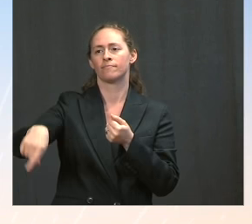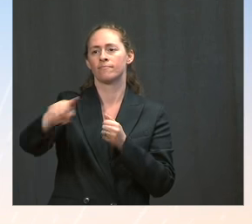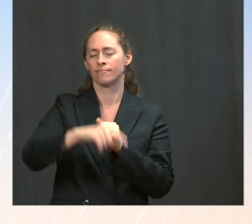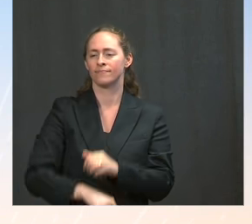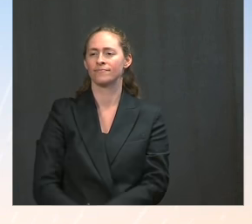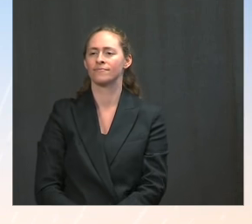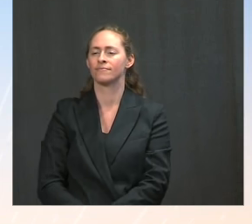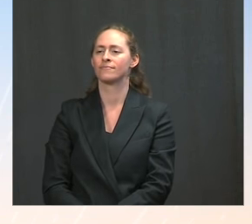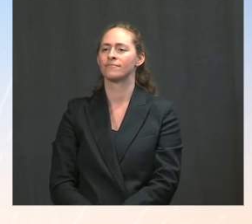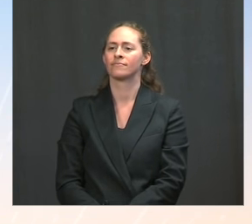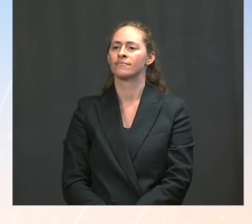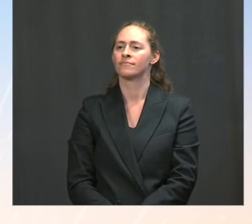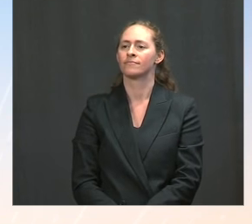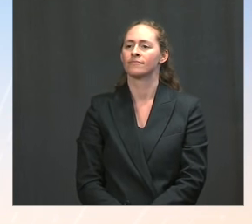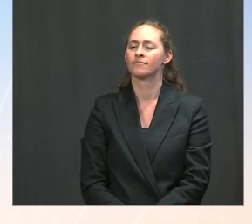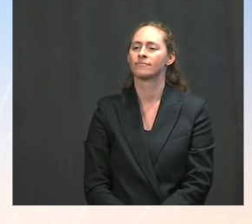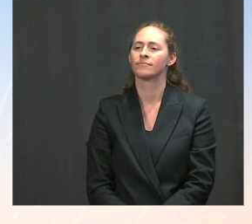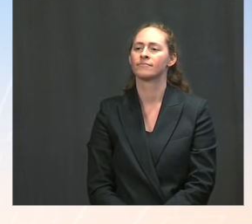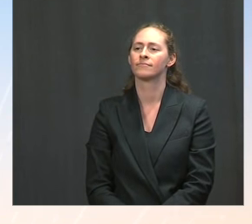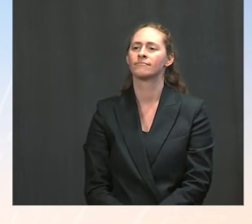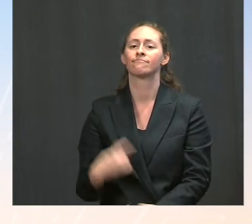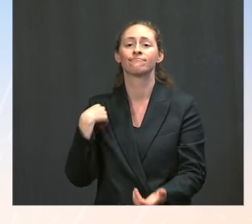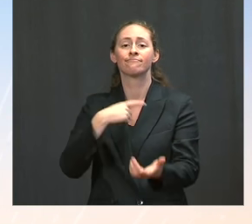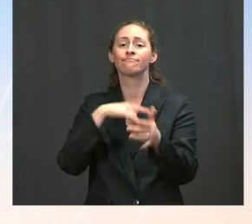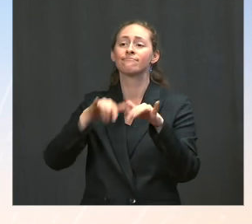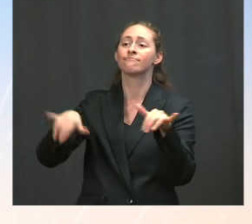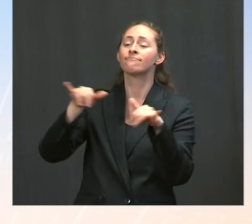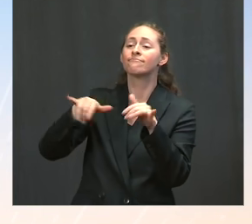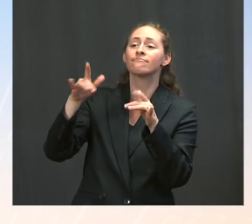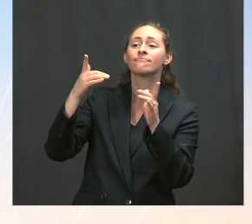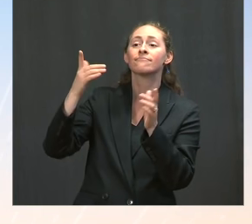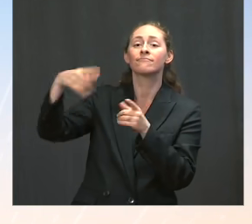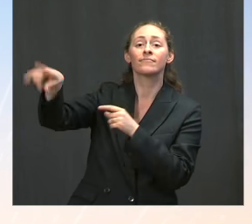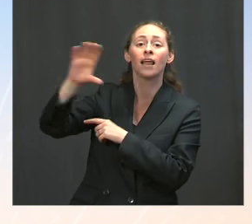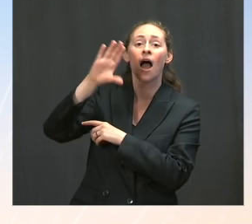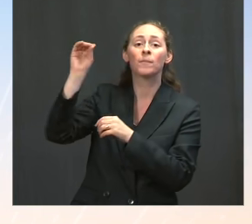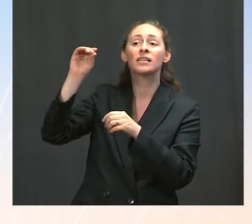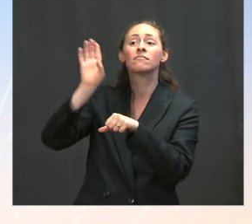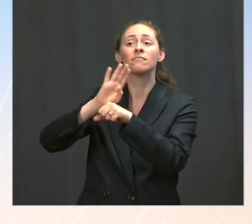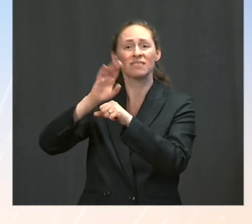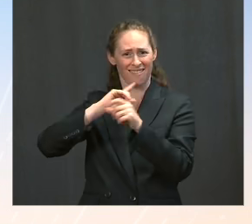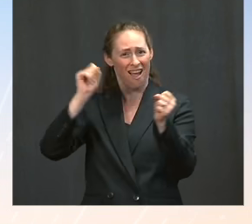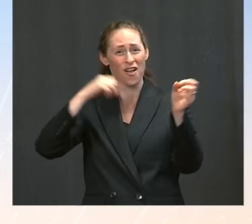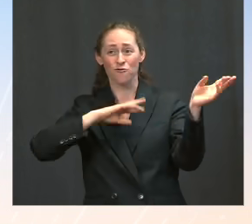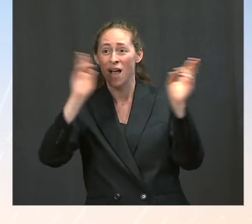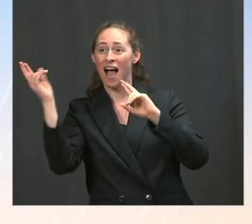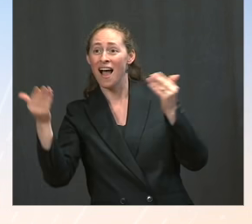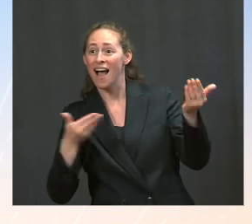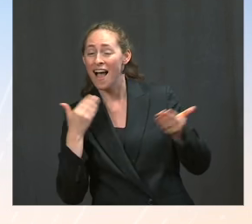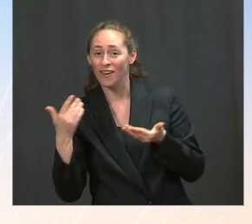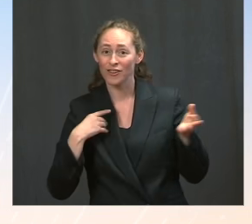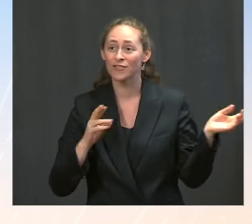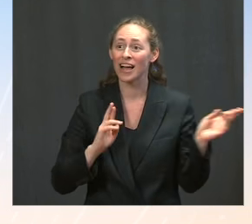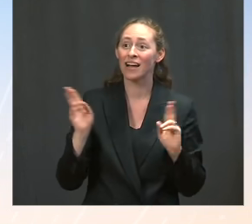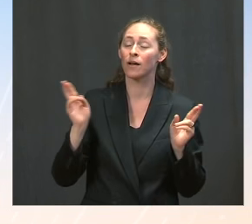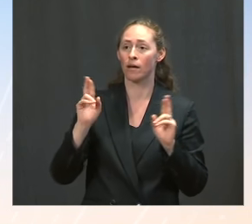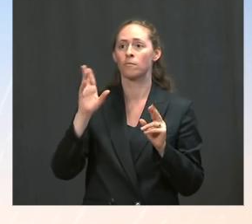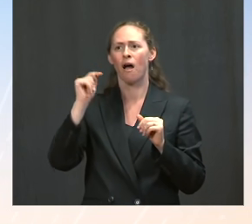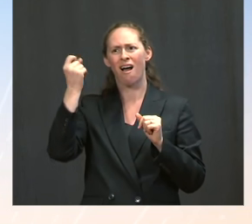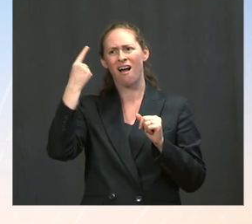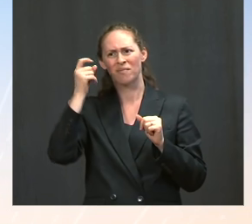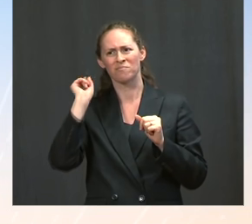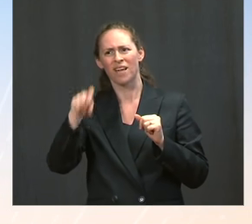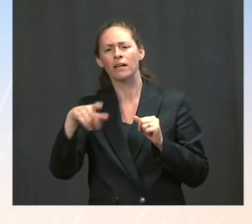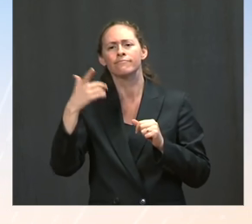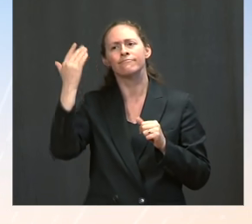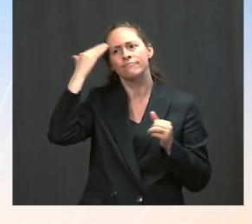to hire, but people need to have the skills. They need digital skills, cybersecurity